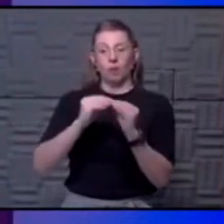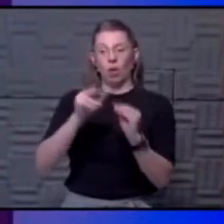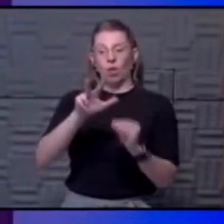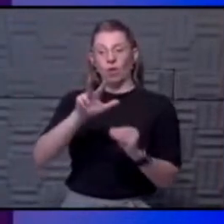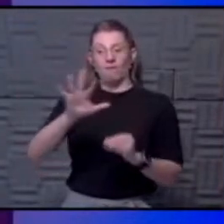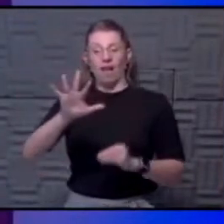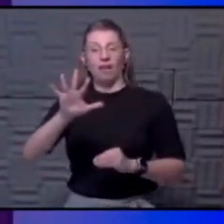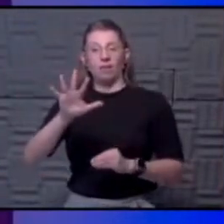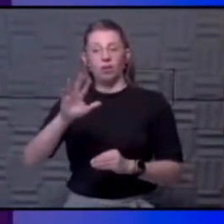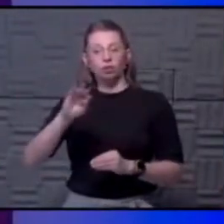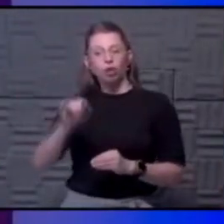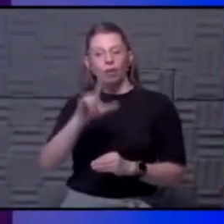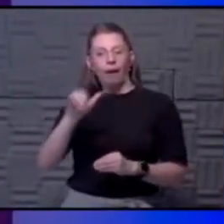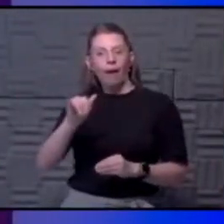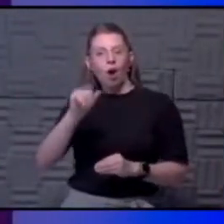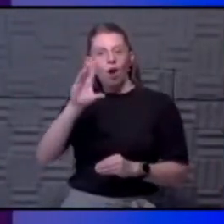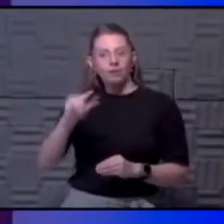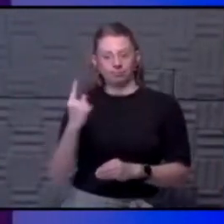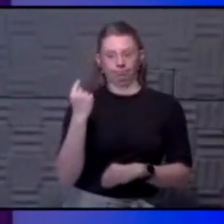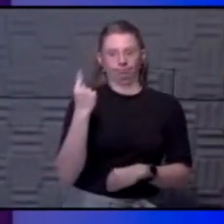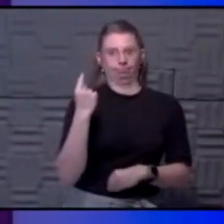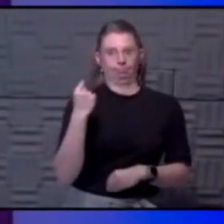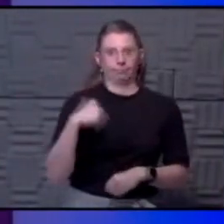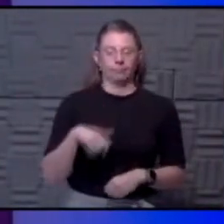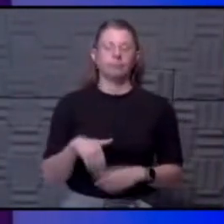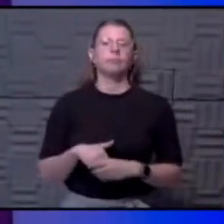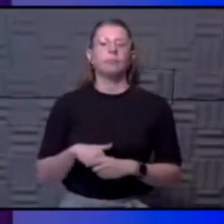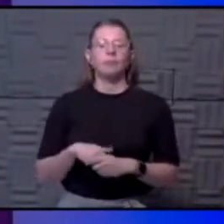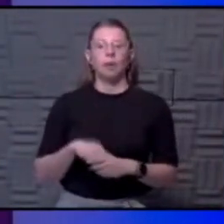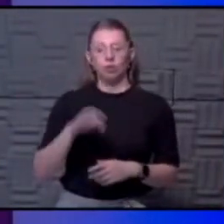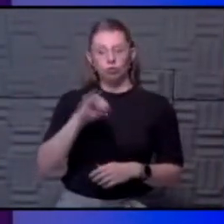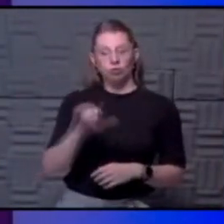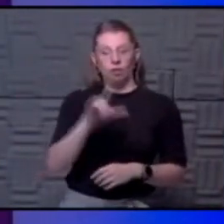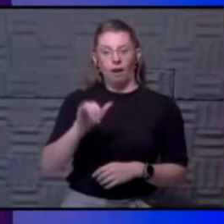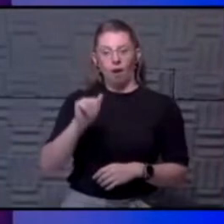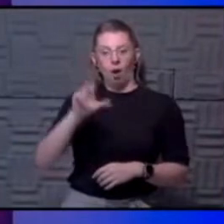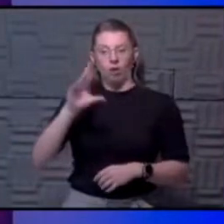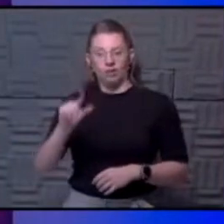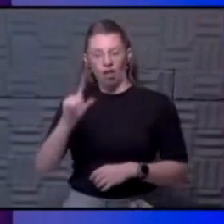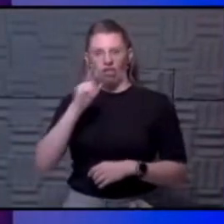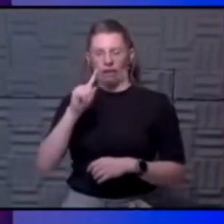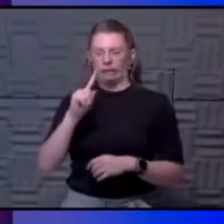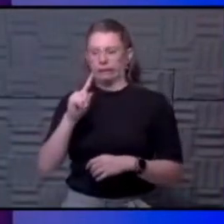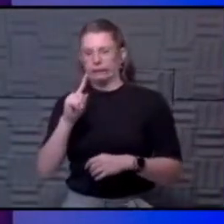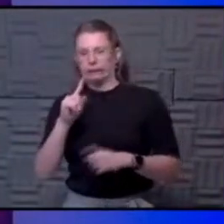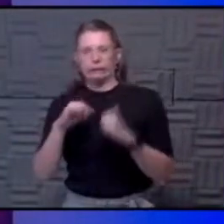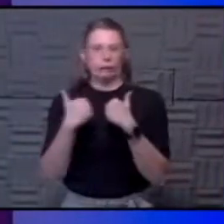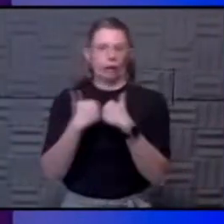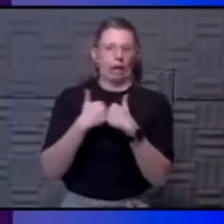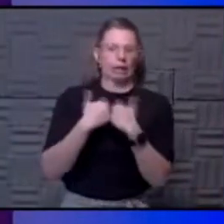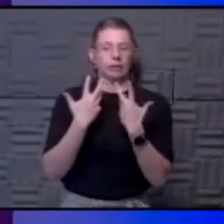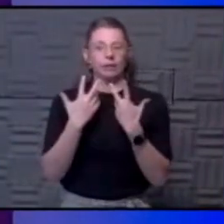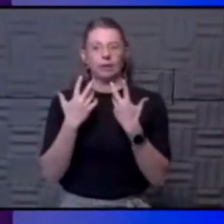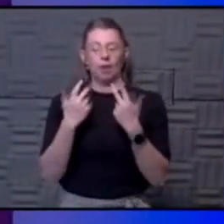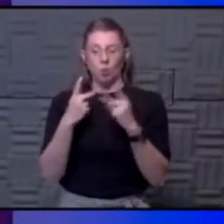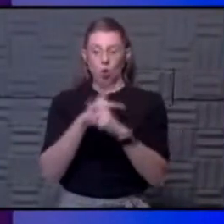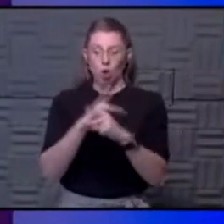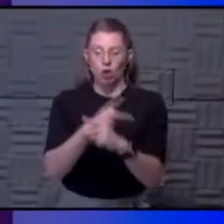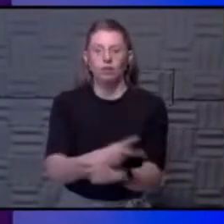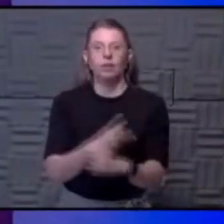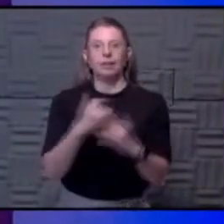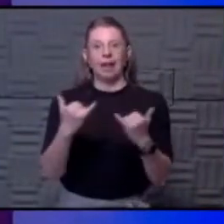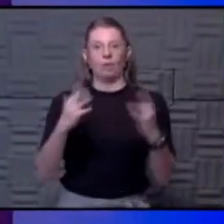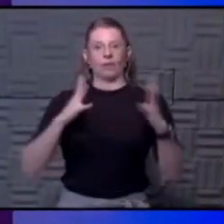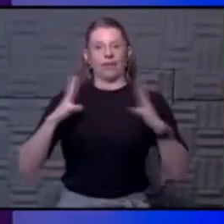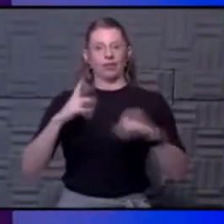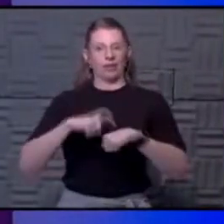July, August. And if you think about July and August, we were actually worried that was going to be a challenge. I know, I now it remember got that. much worse. But Now it's like vacation